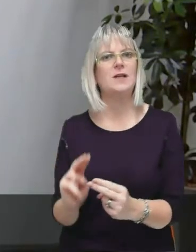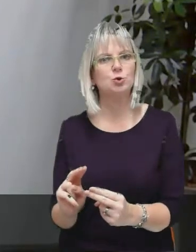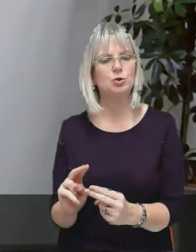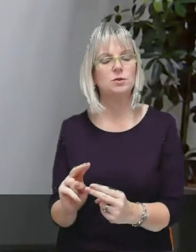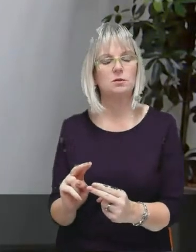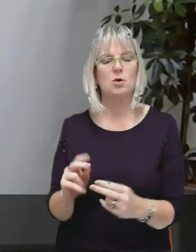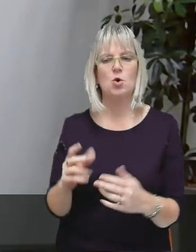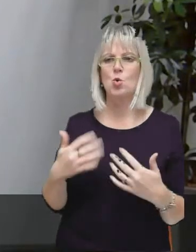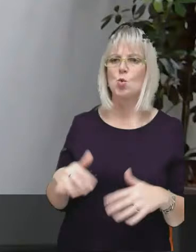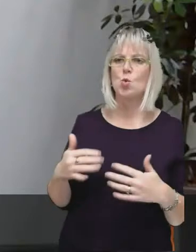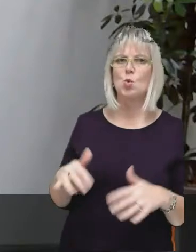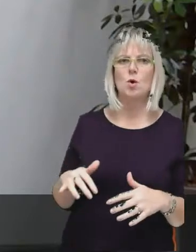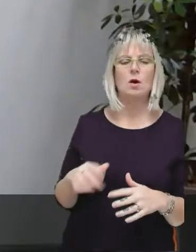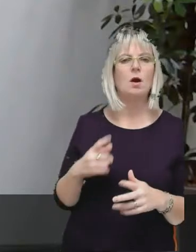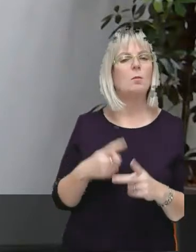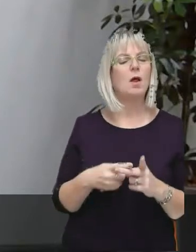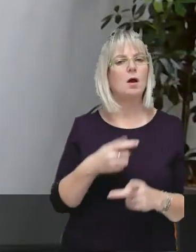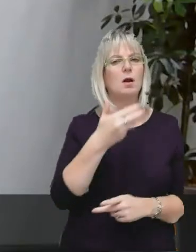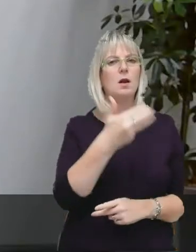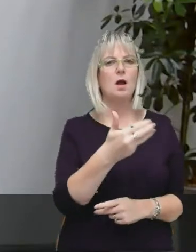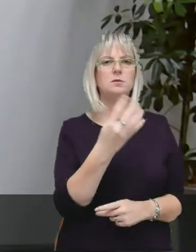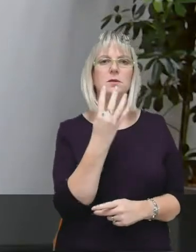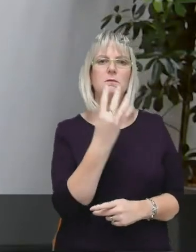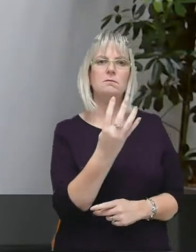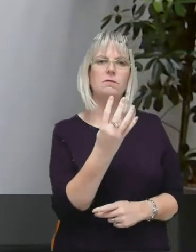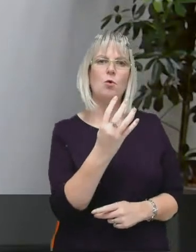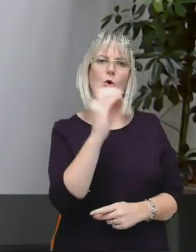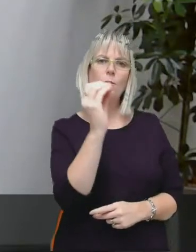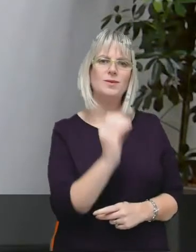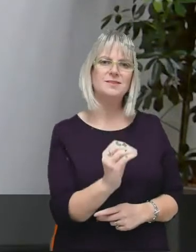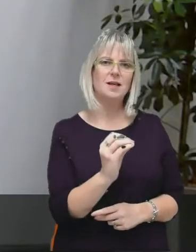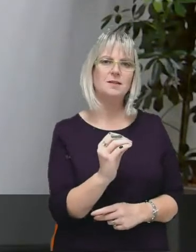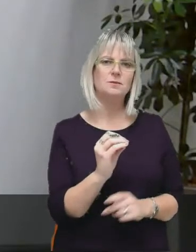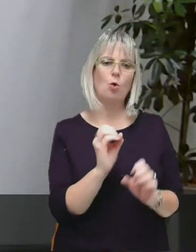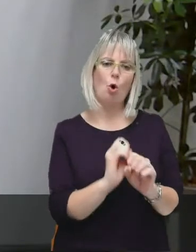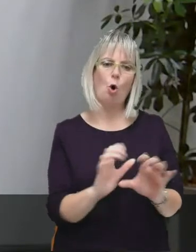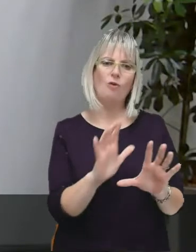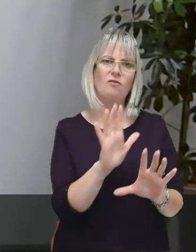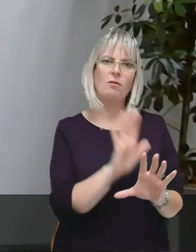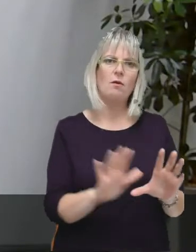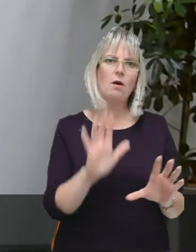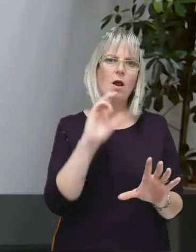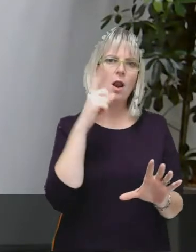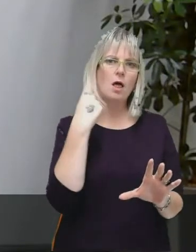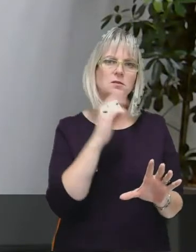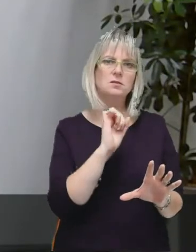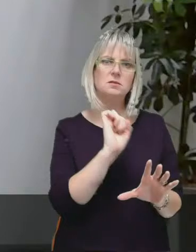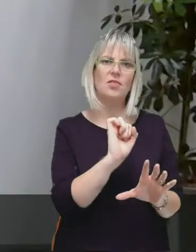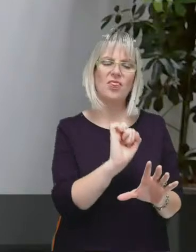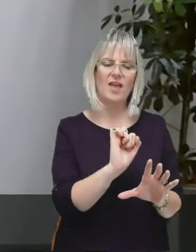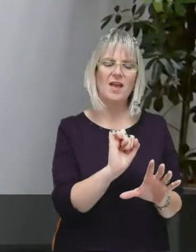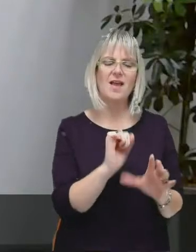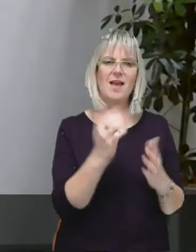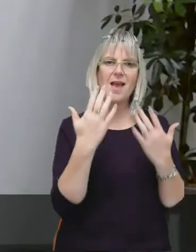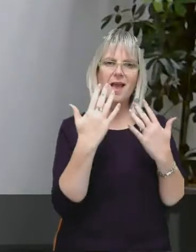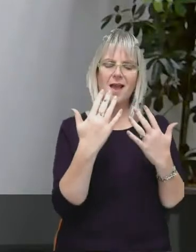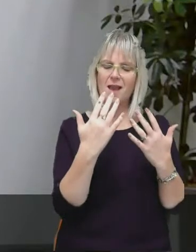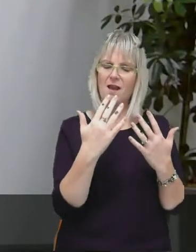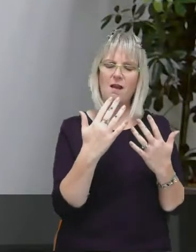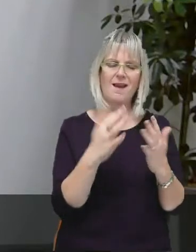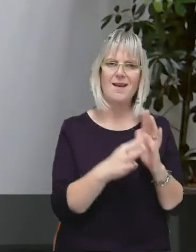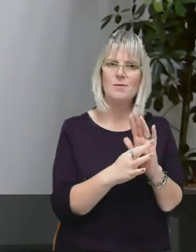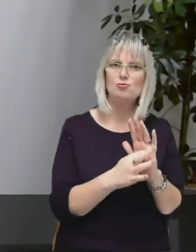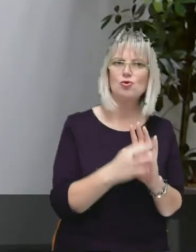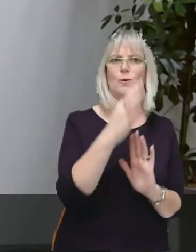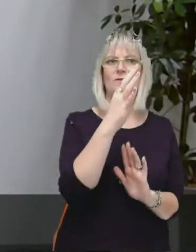94% reduction in Londoners living in areas where the air is illegal. So the policies are working, and because of City